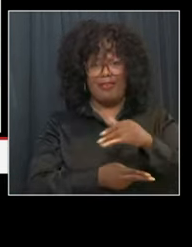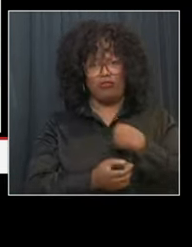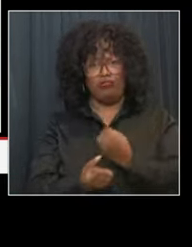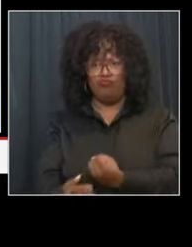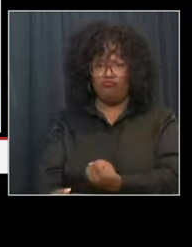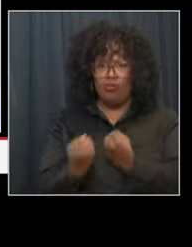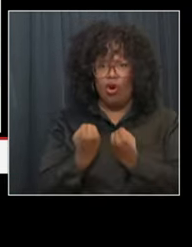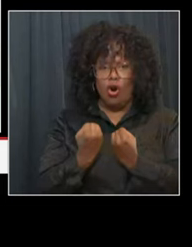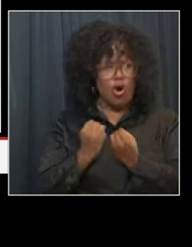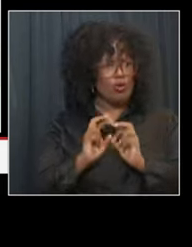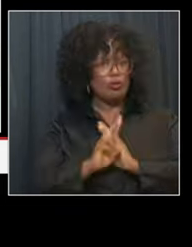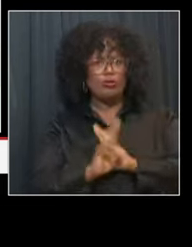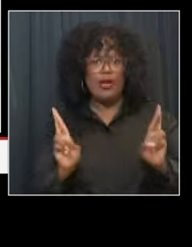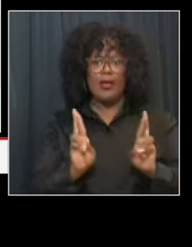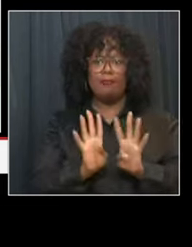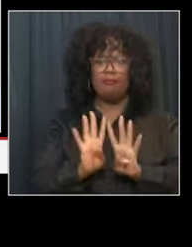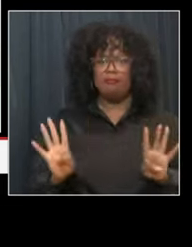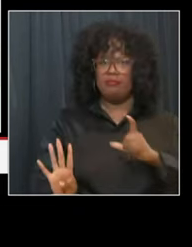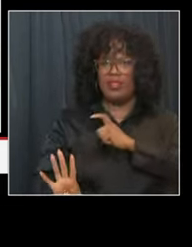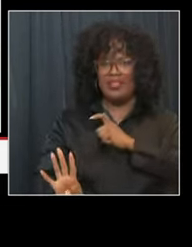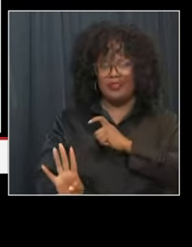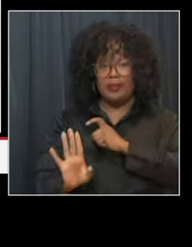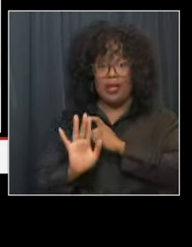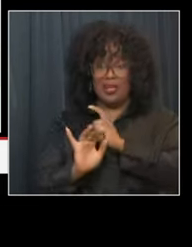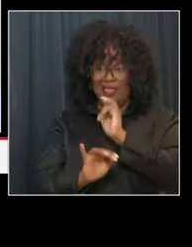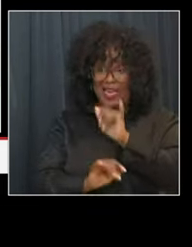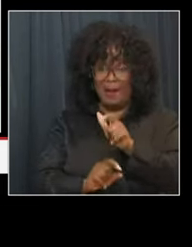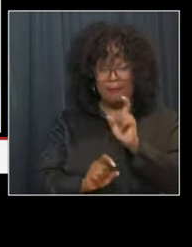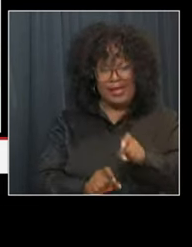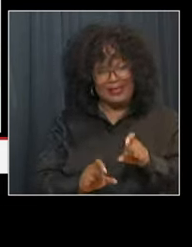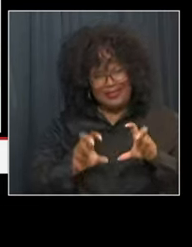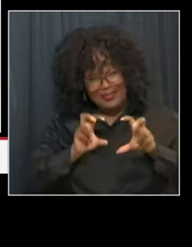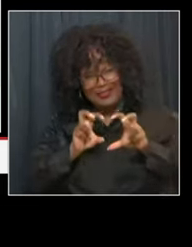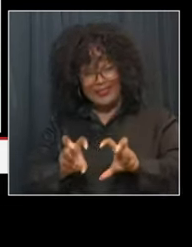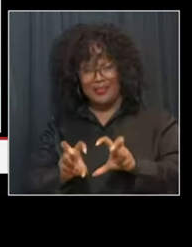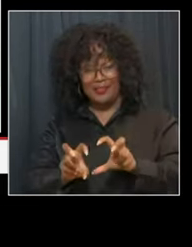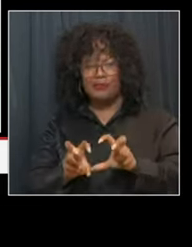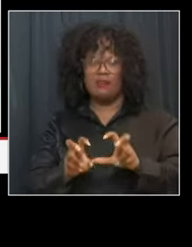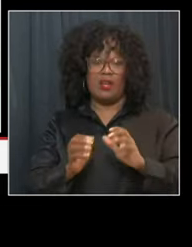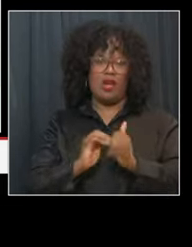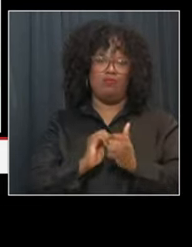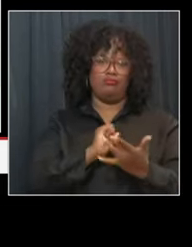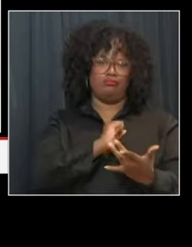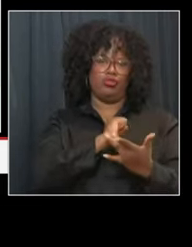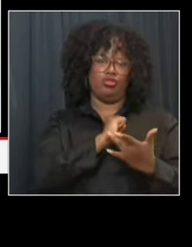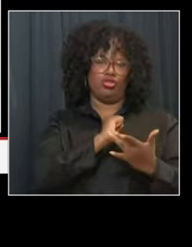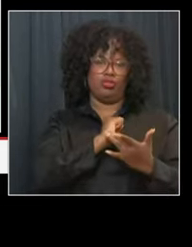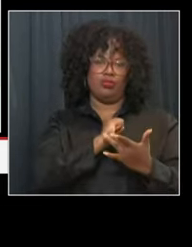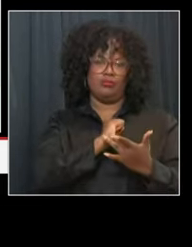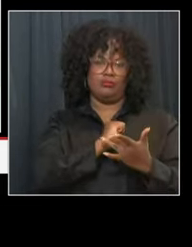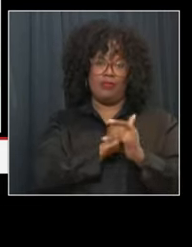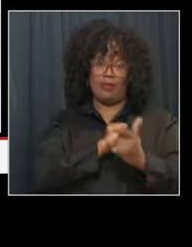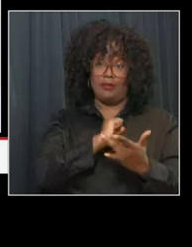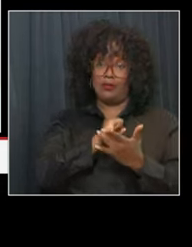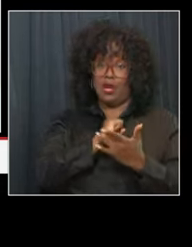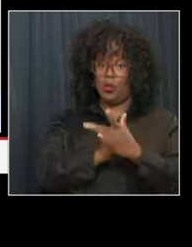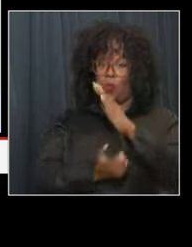we continue to invest in technology as well that helps us to be able to continue to drive down crime. And